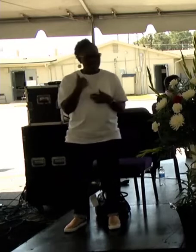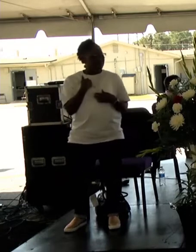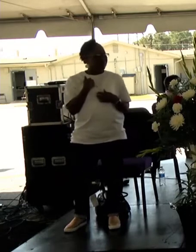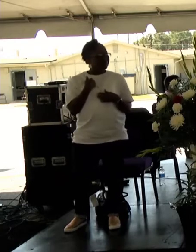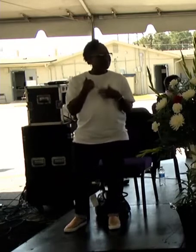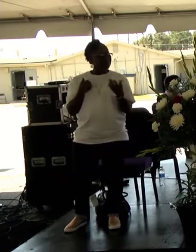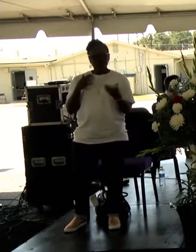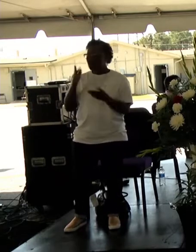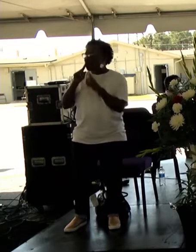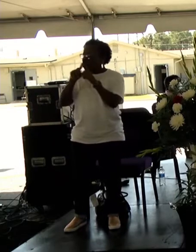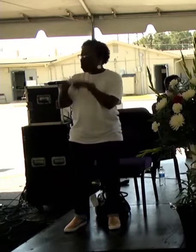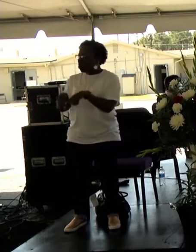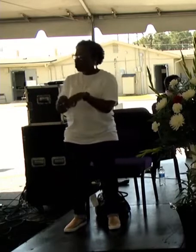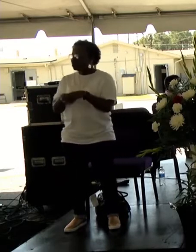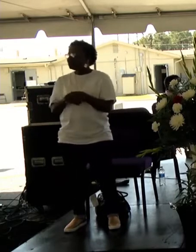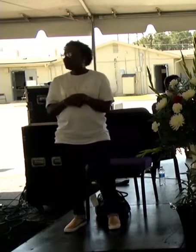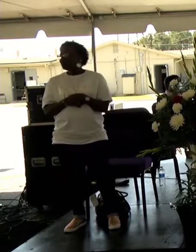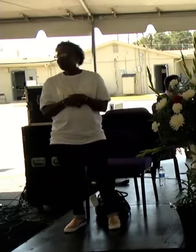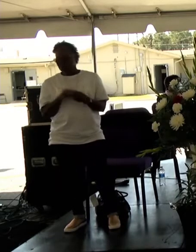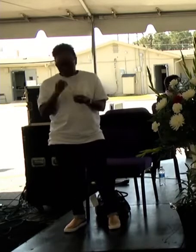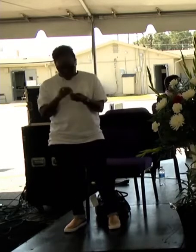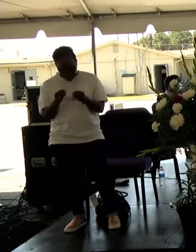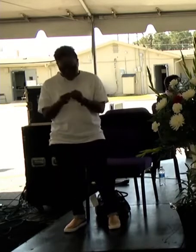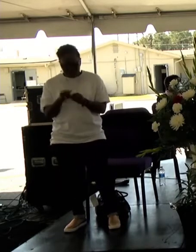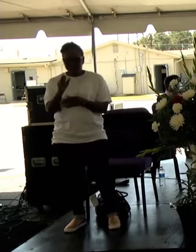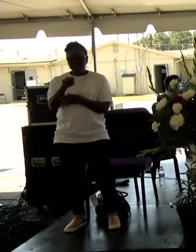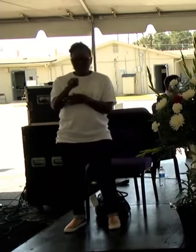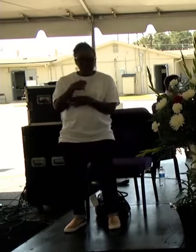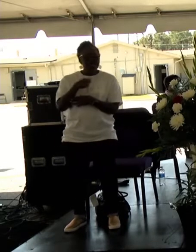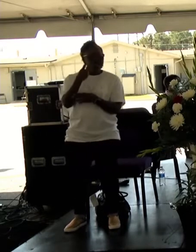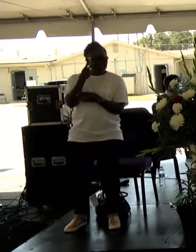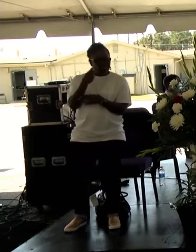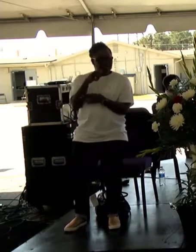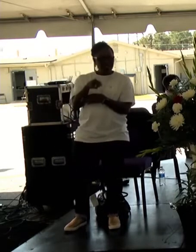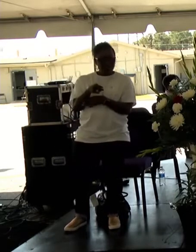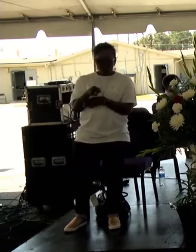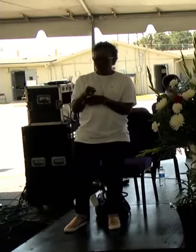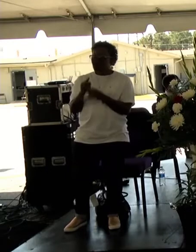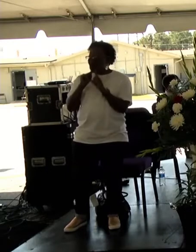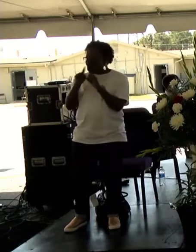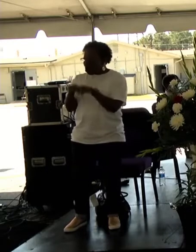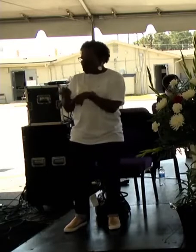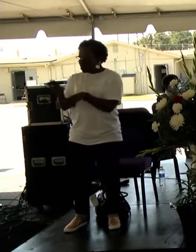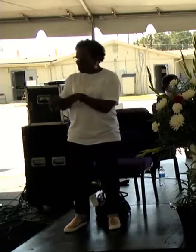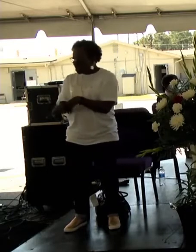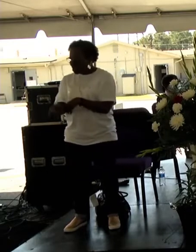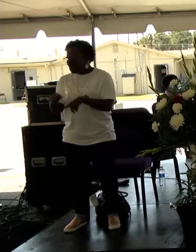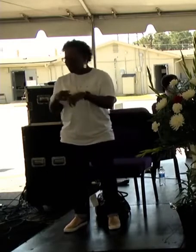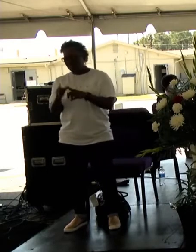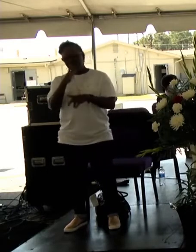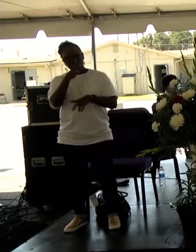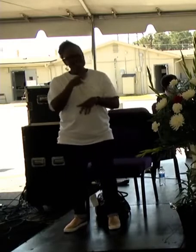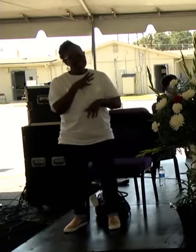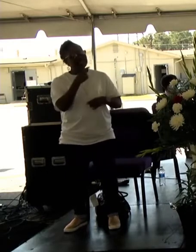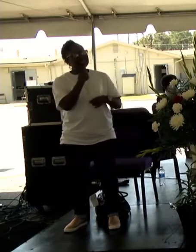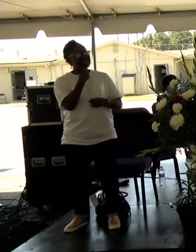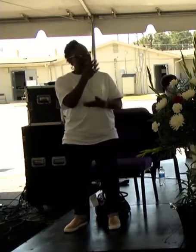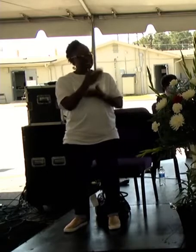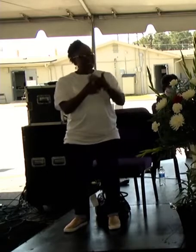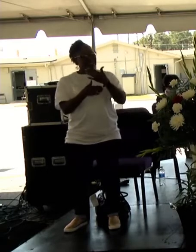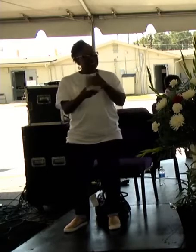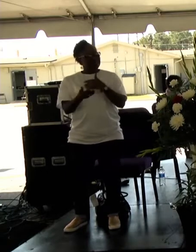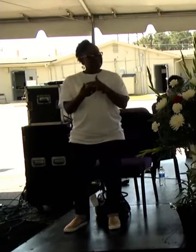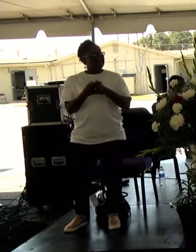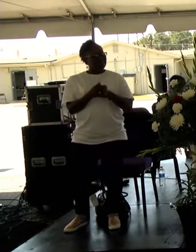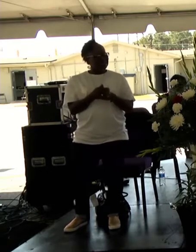tub." "What's your order number?" I showed them what my order number was. They said, "Yeah, I see where you ordered a foot tub." But the lady said something, or the